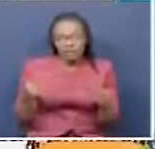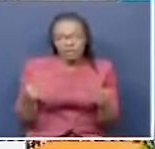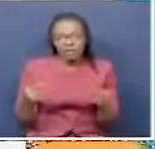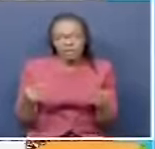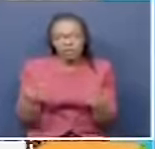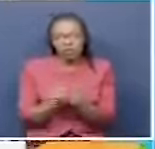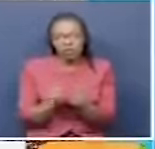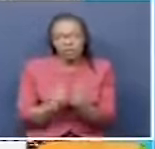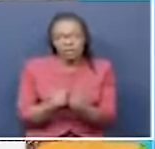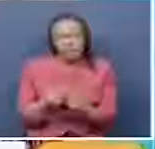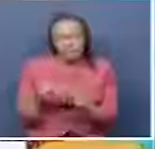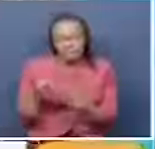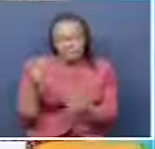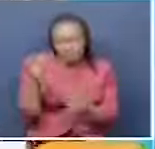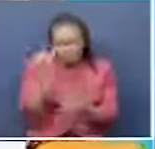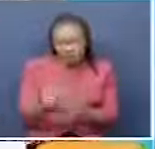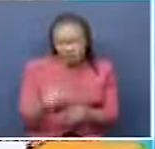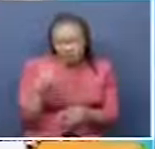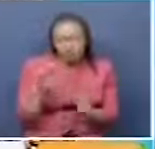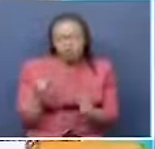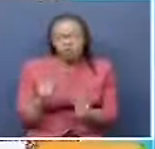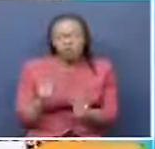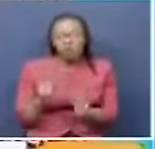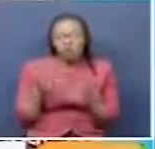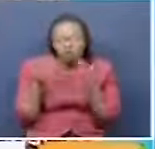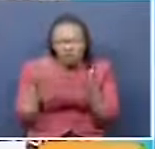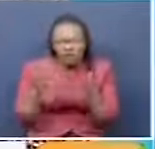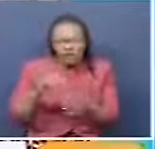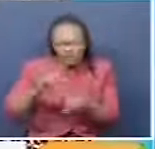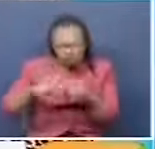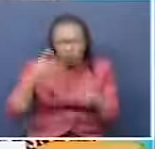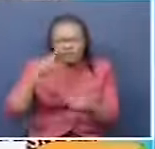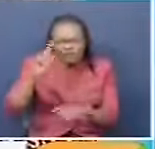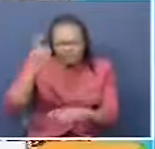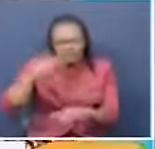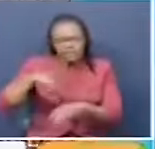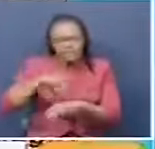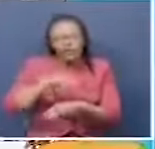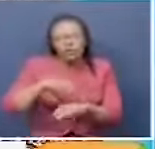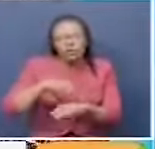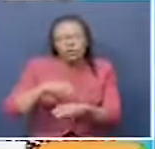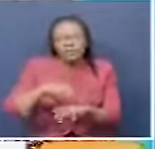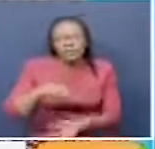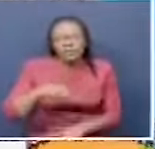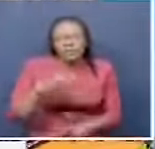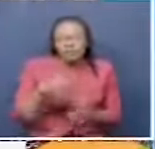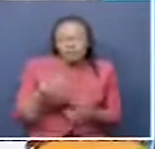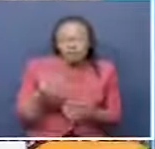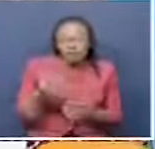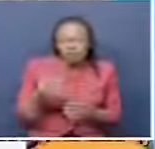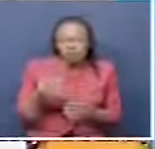purposes, could just keep playing around and win the first round. But if you stop the first round win, you have created an environment where you can